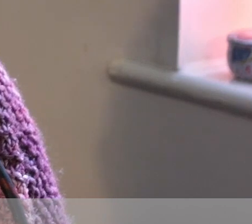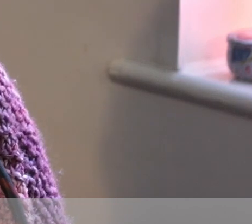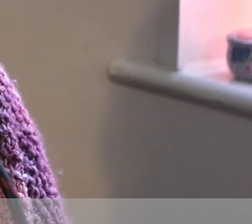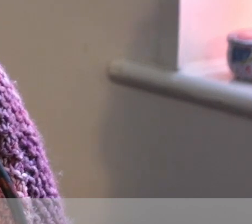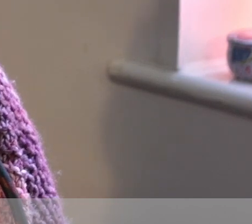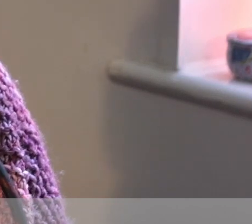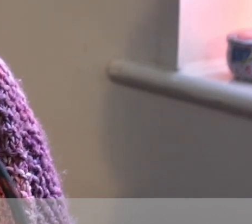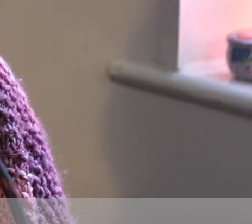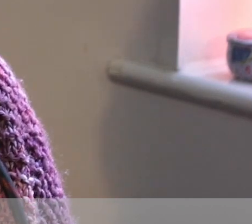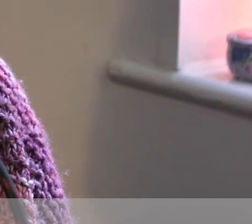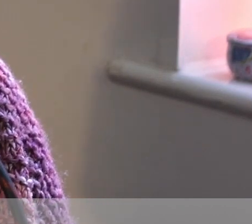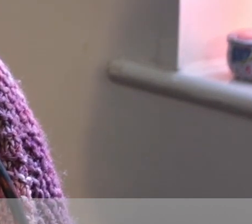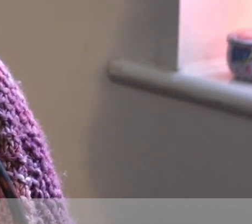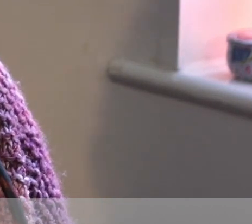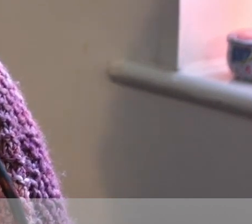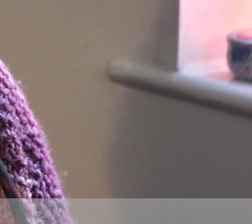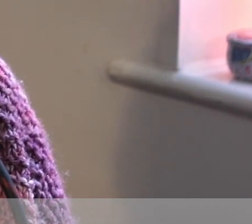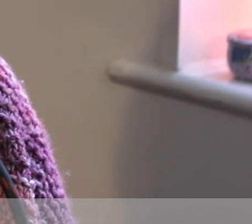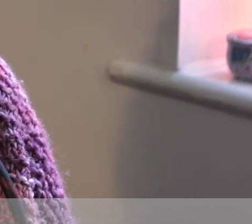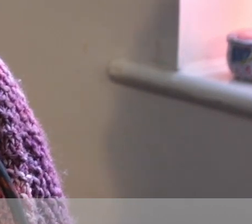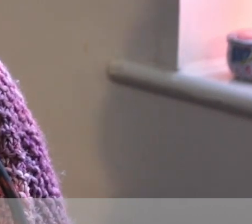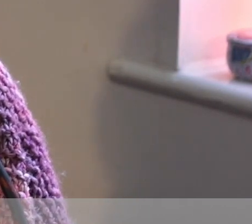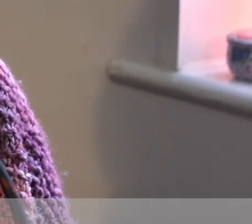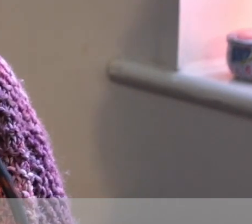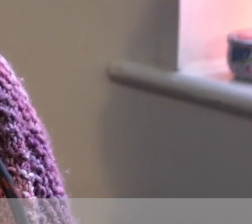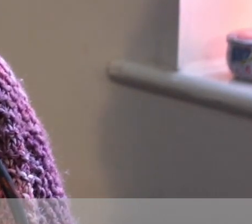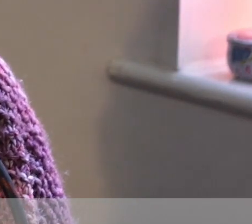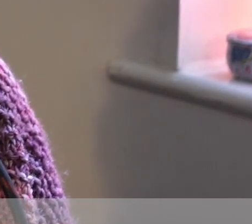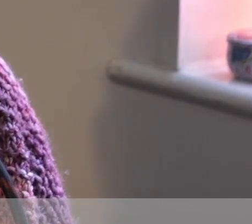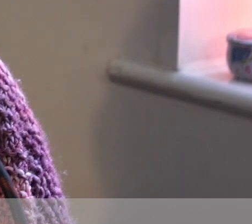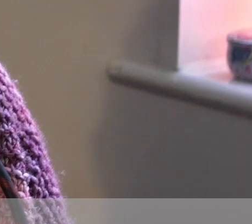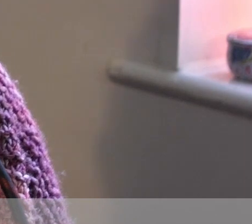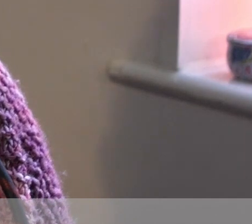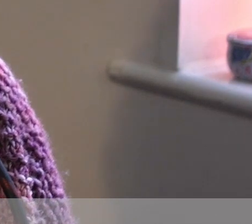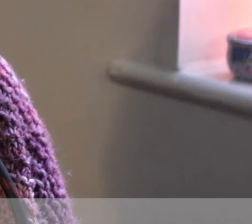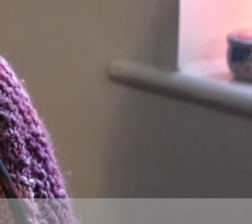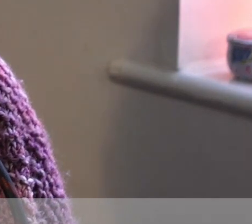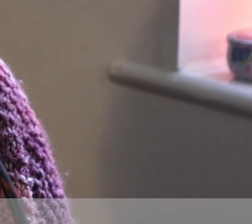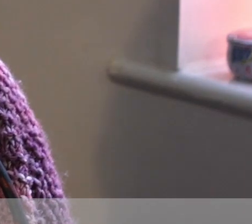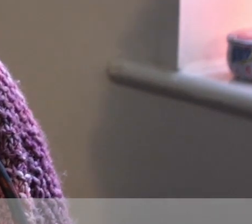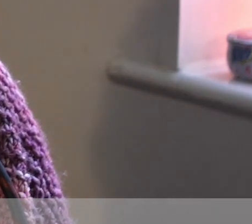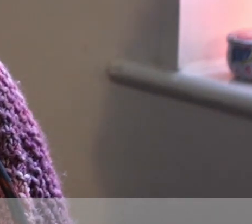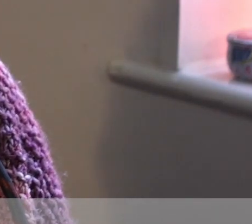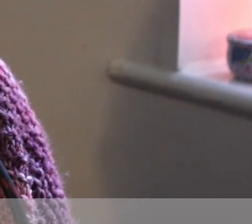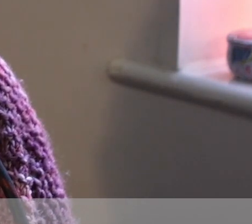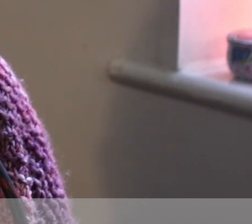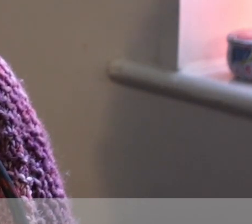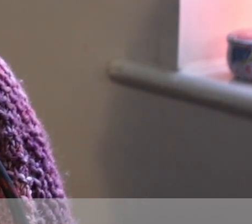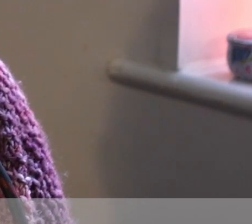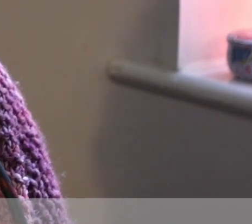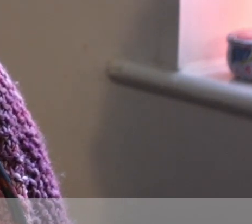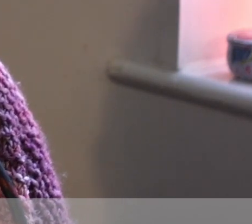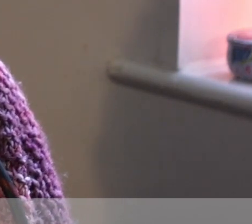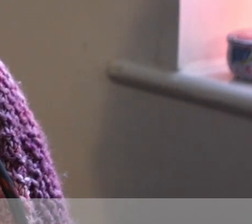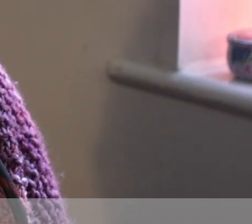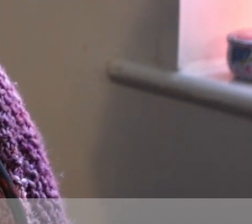earth, soil, clay, copper, bronze, gold. They dance in the song like